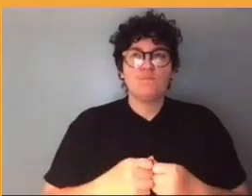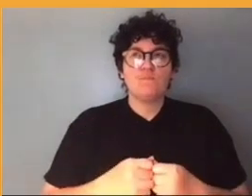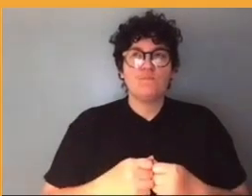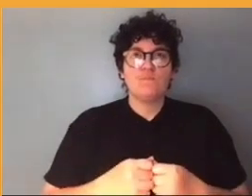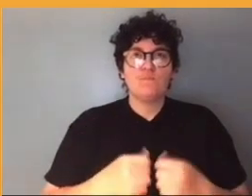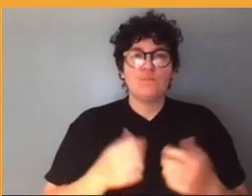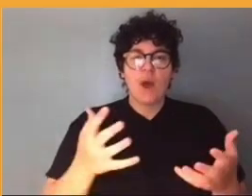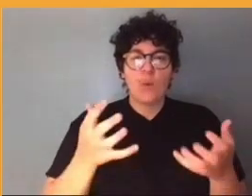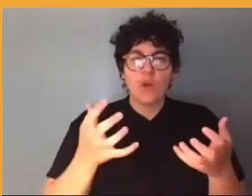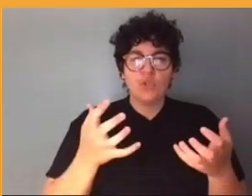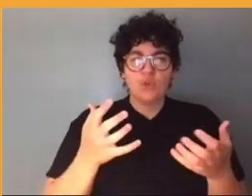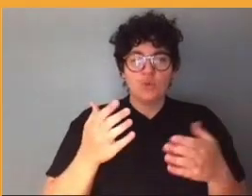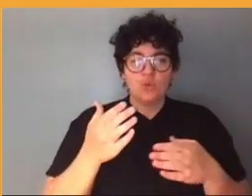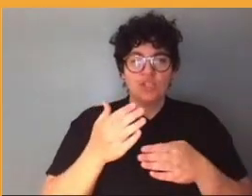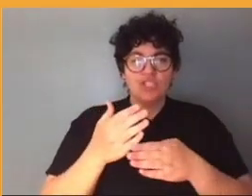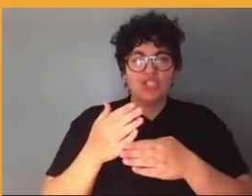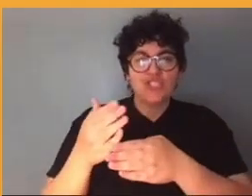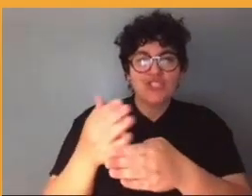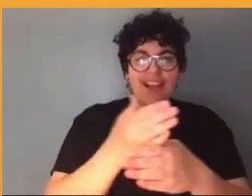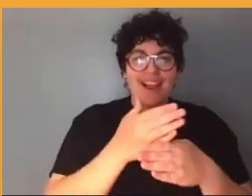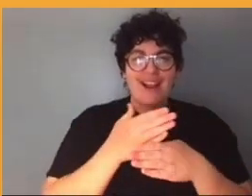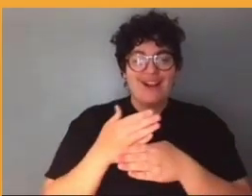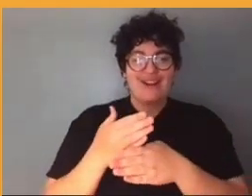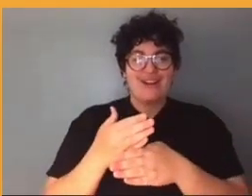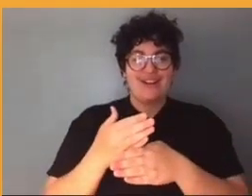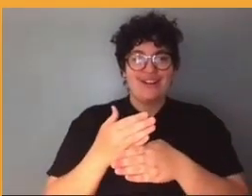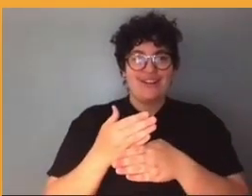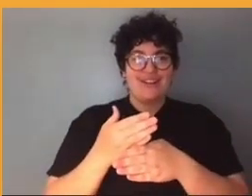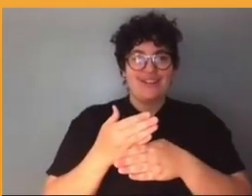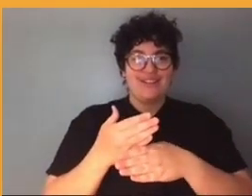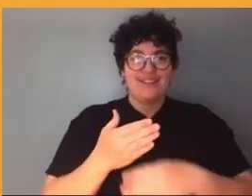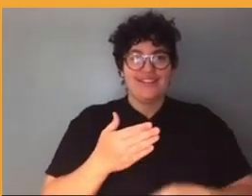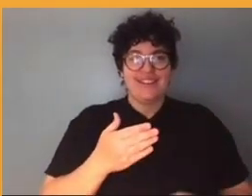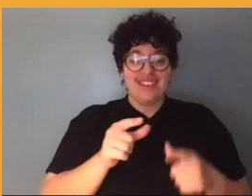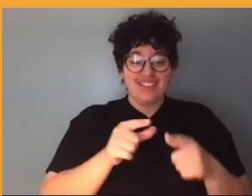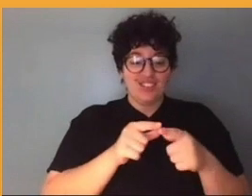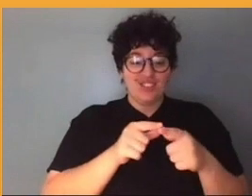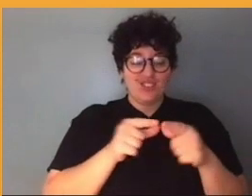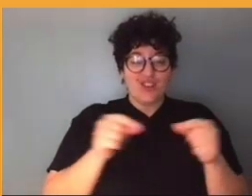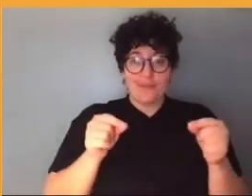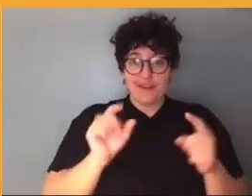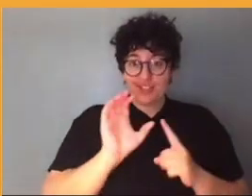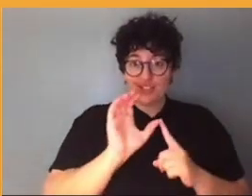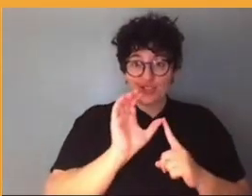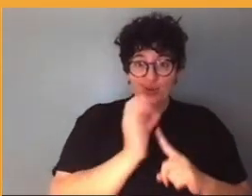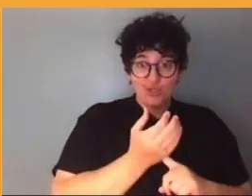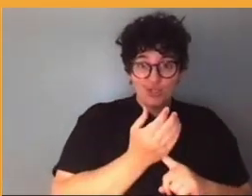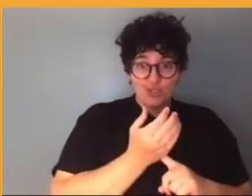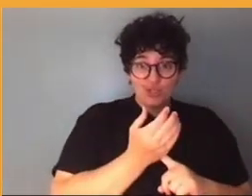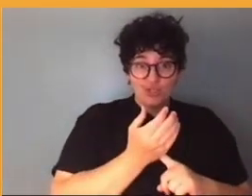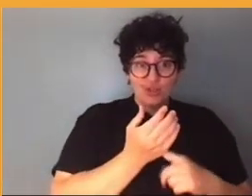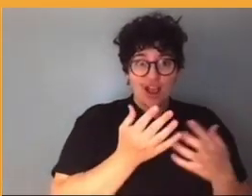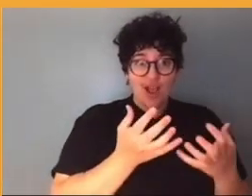share our Japanese, one of the Japanese culture to the